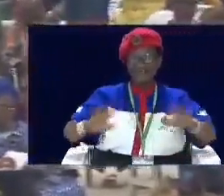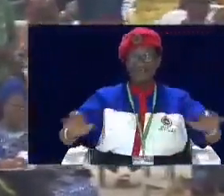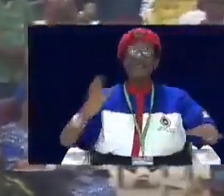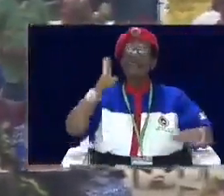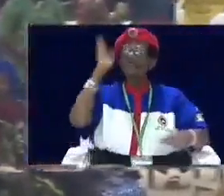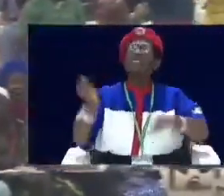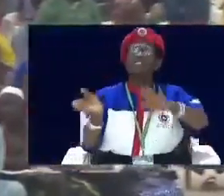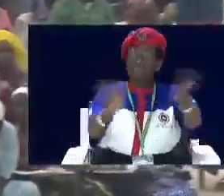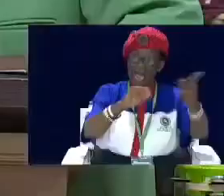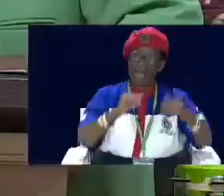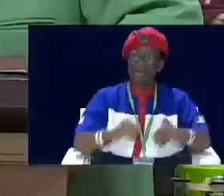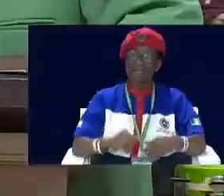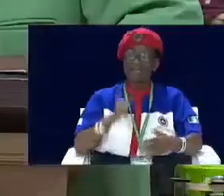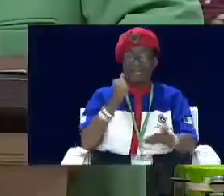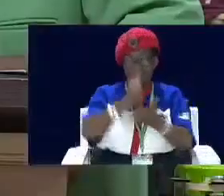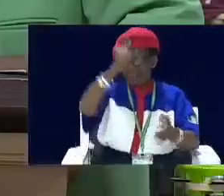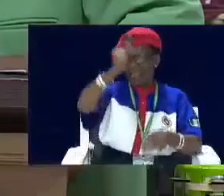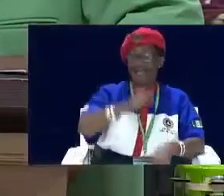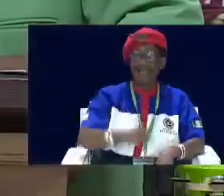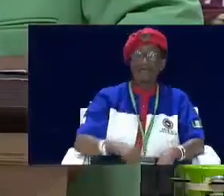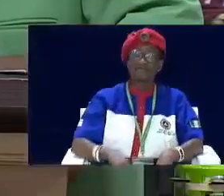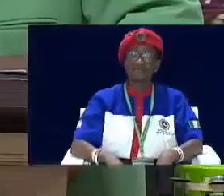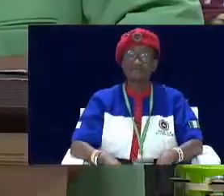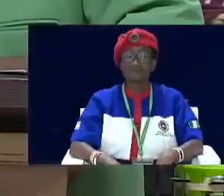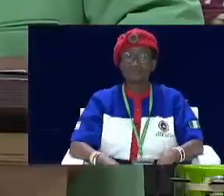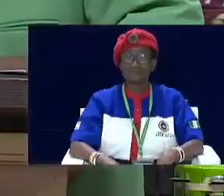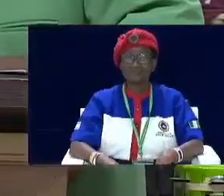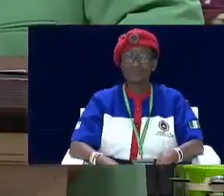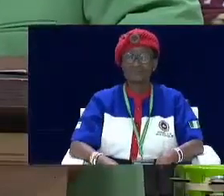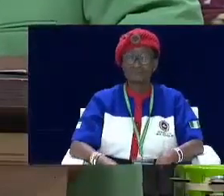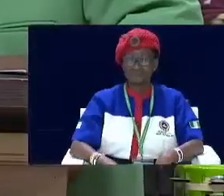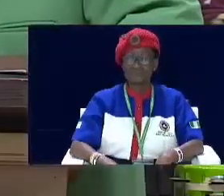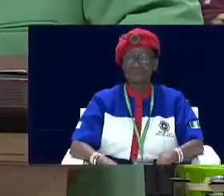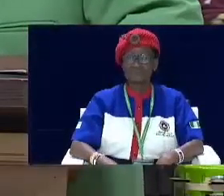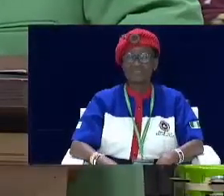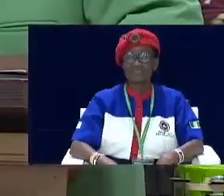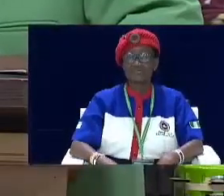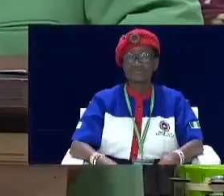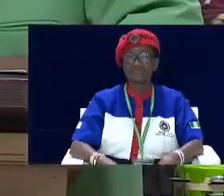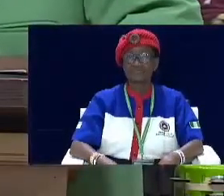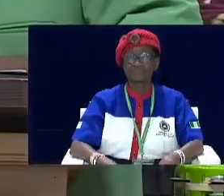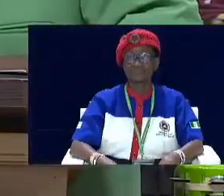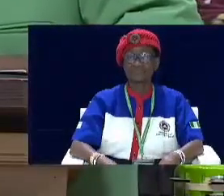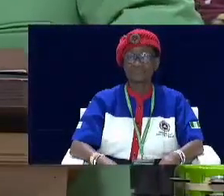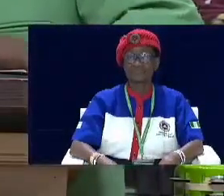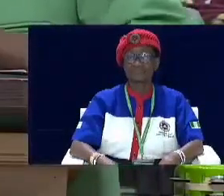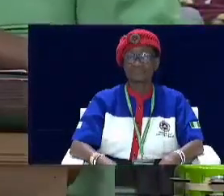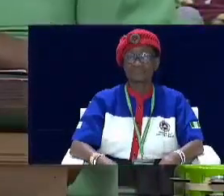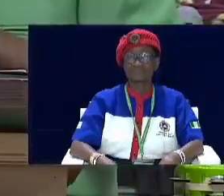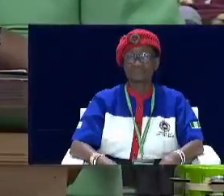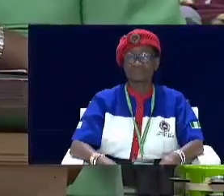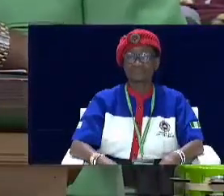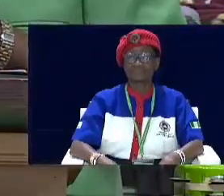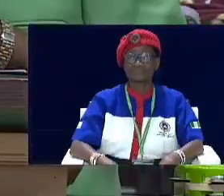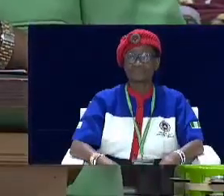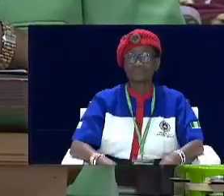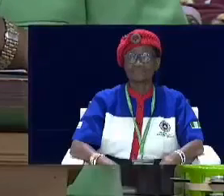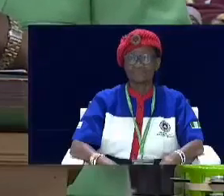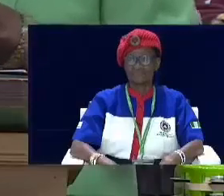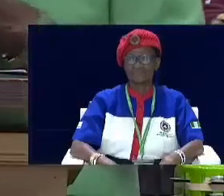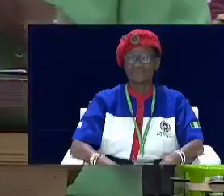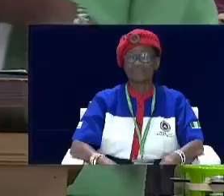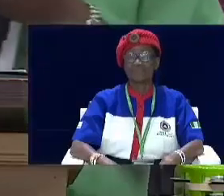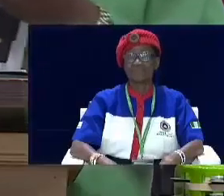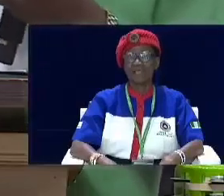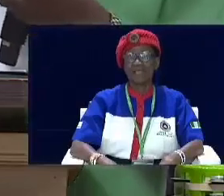Daddy so we pe eni ton dana ihamo fun awon omo re emi are lo ma fi dipo